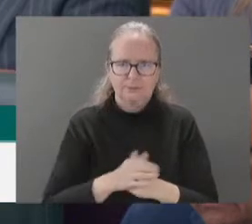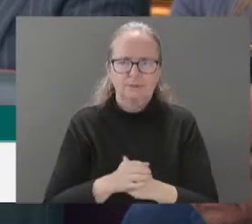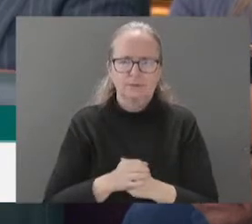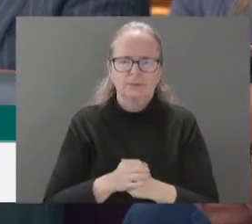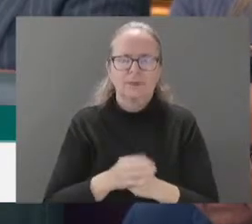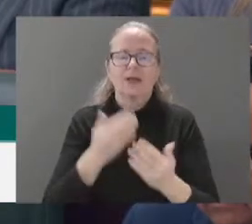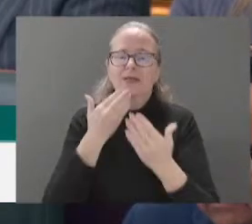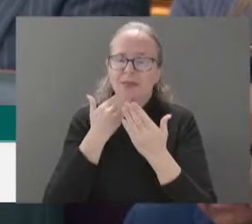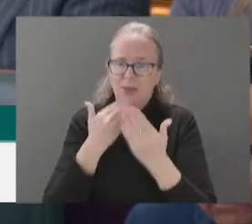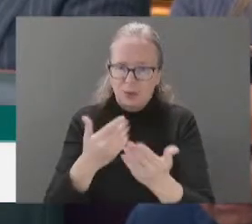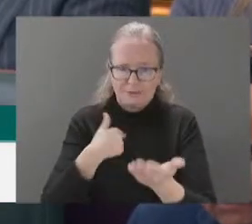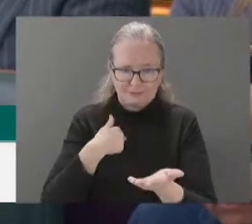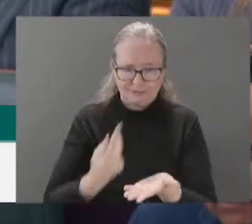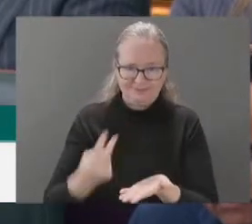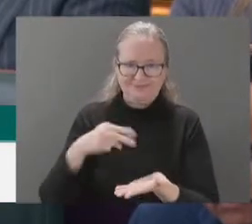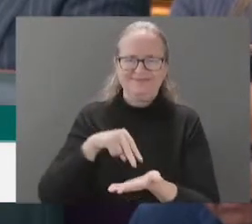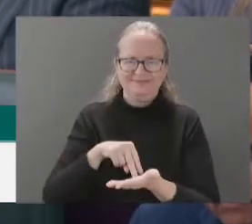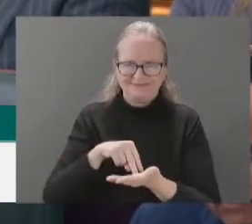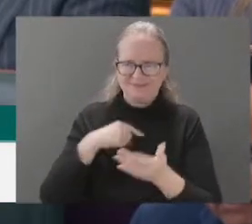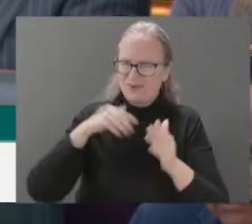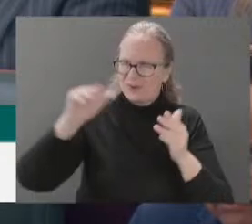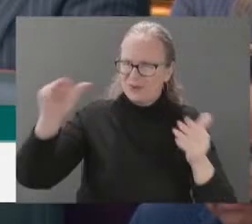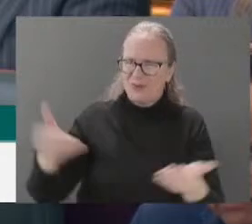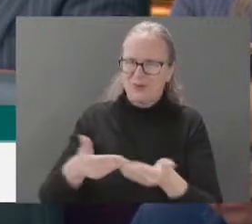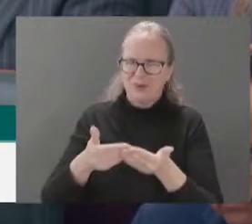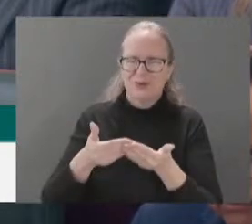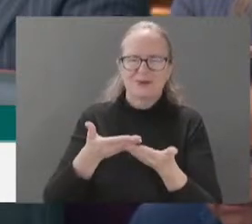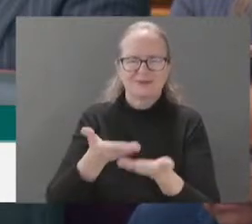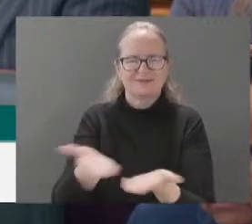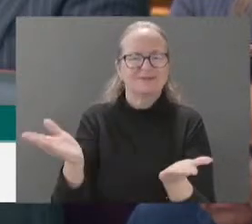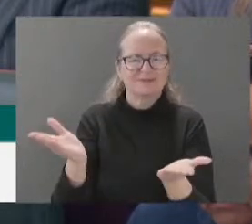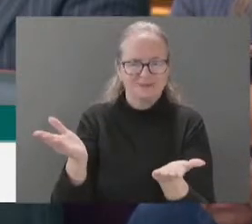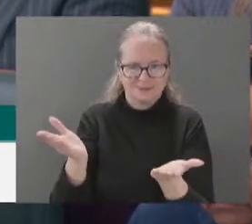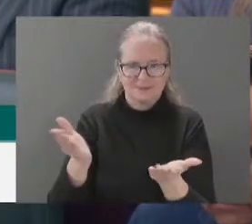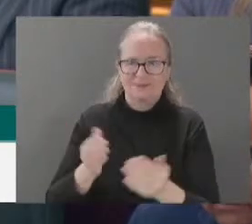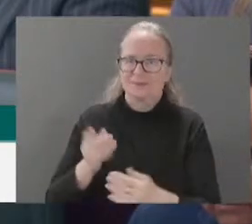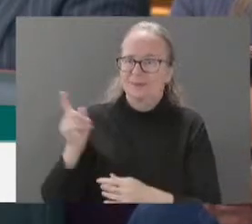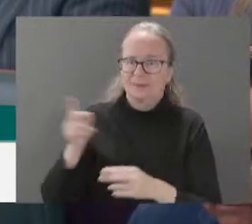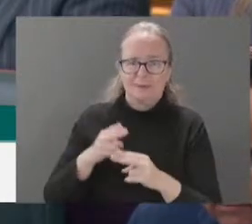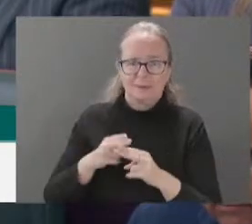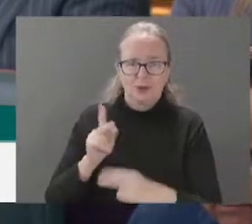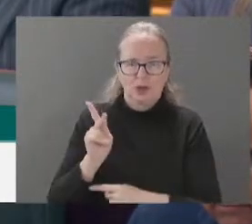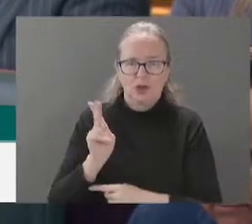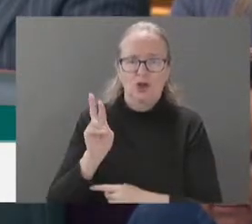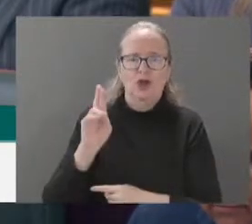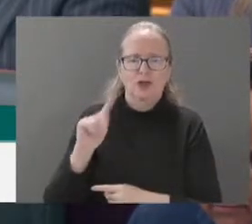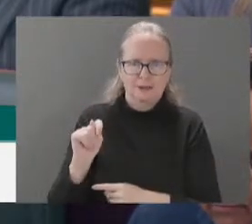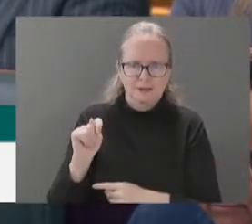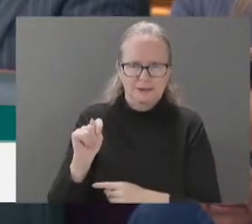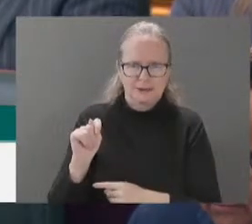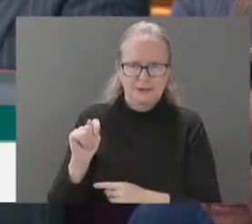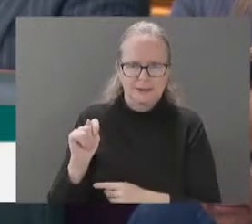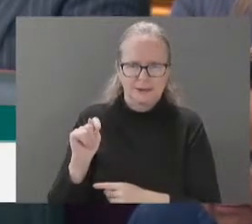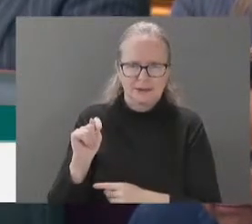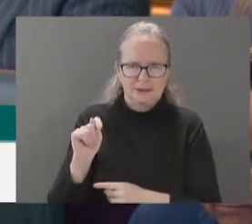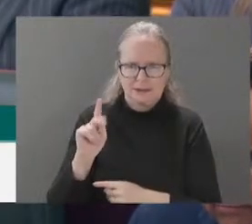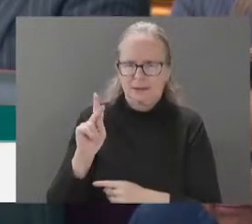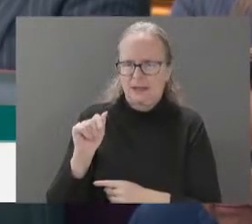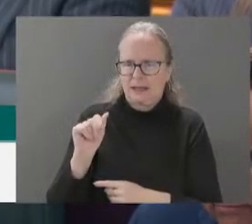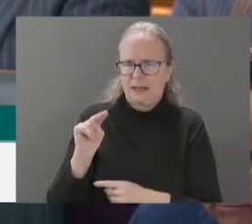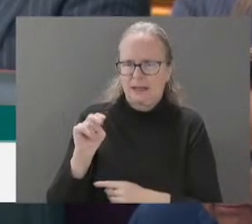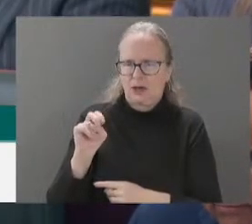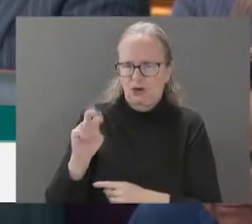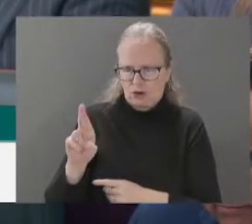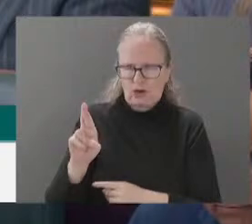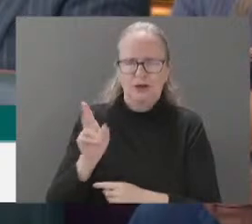and through you to all members of the assembly Kurt caner CEO of 4 Alberta and Christine suin board chair of